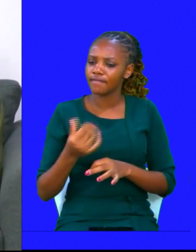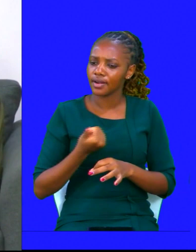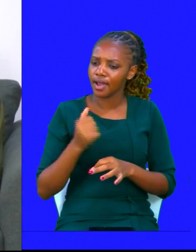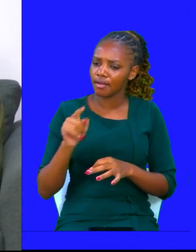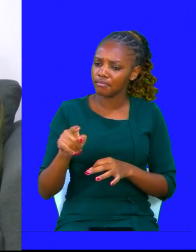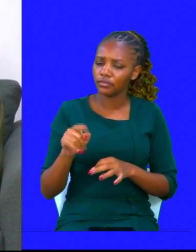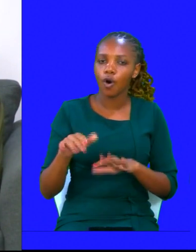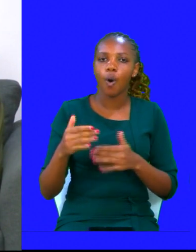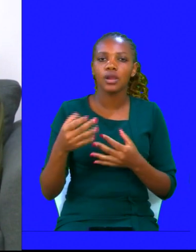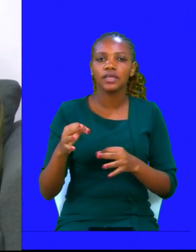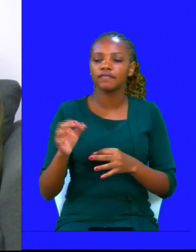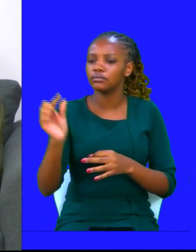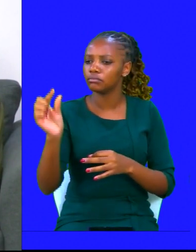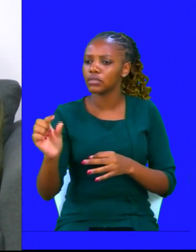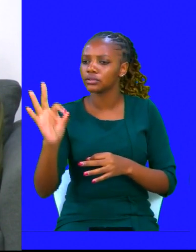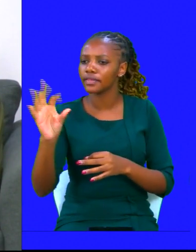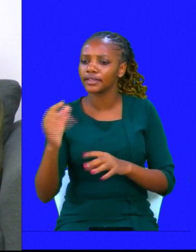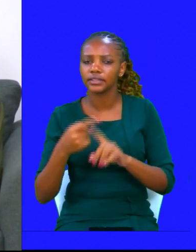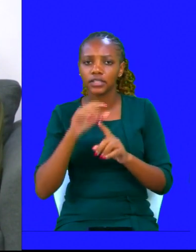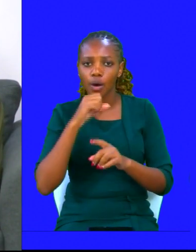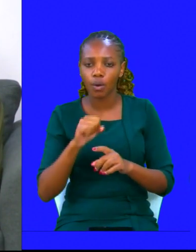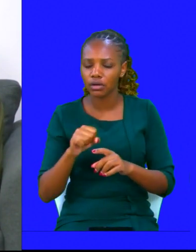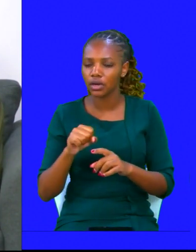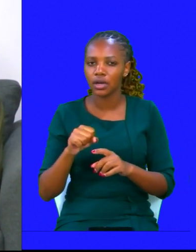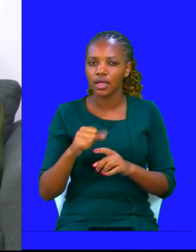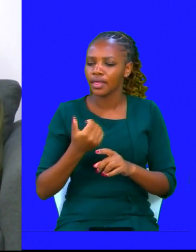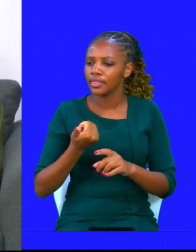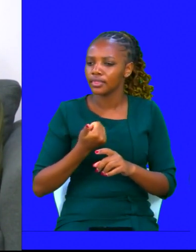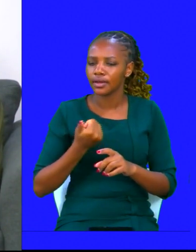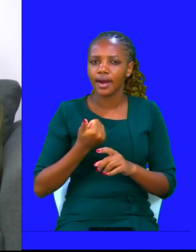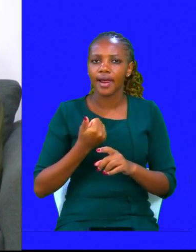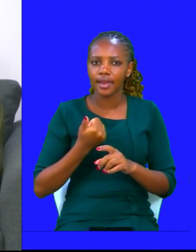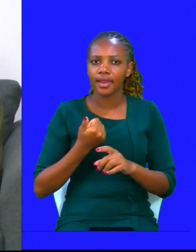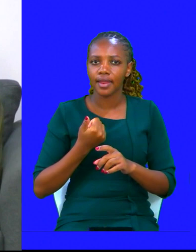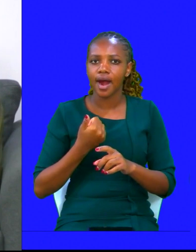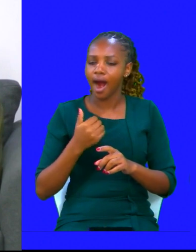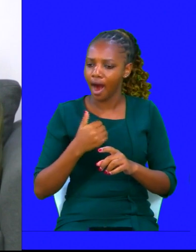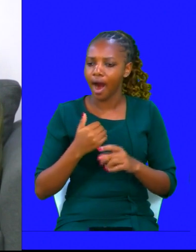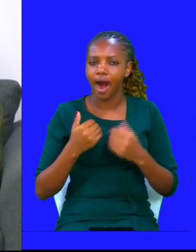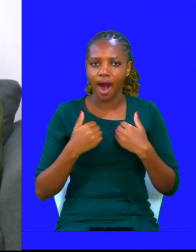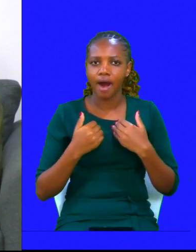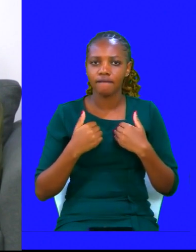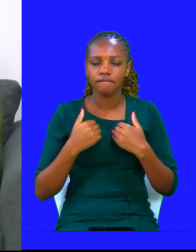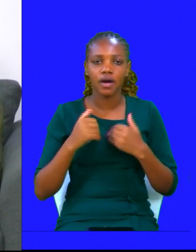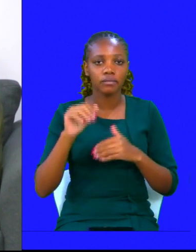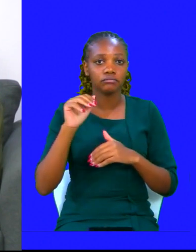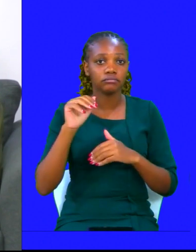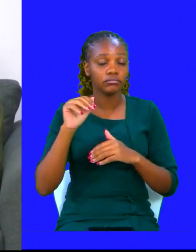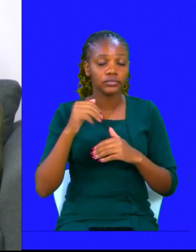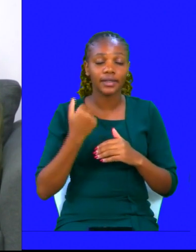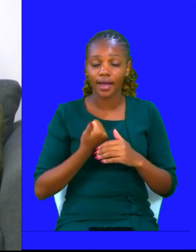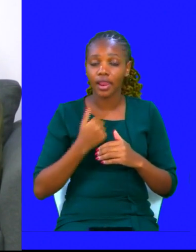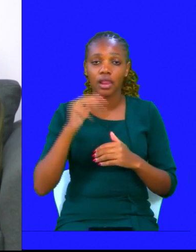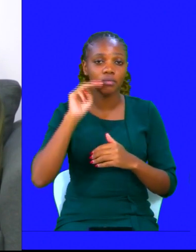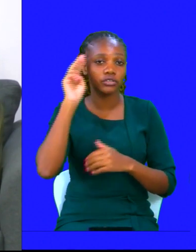say, if someone is 30, this is a woman who has grown, they have a life of themselves, they have matured enough.